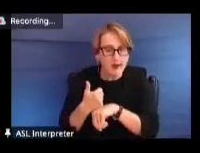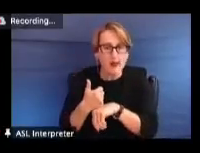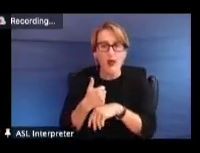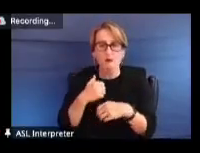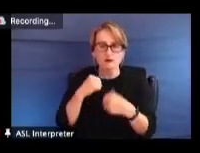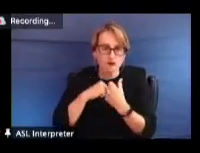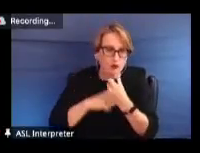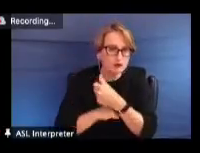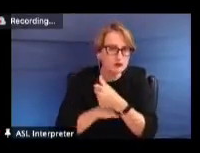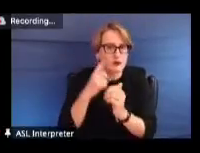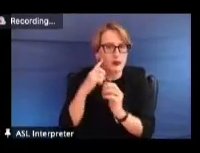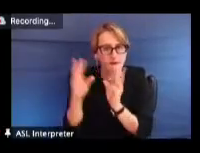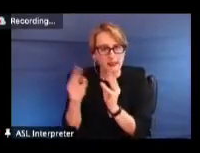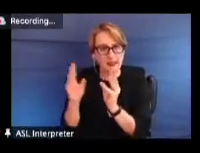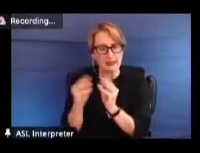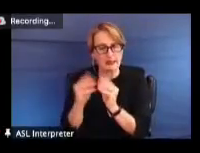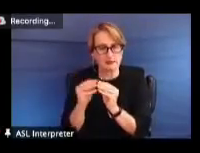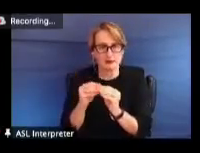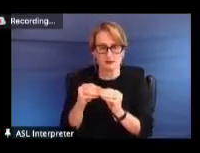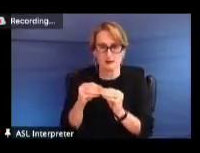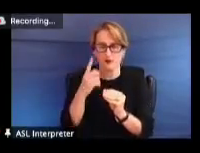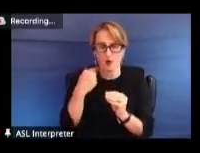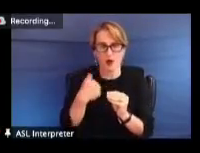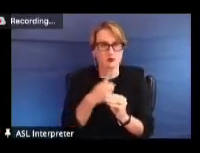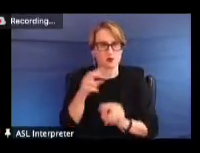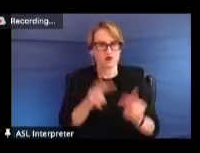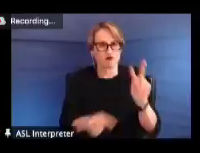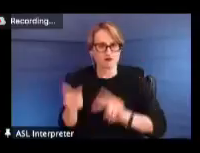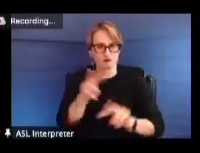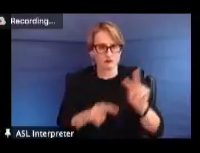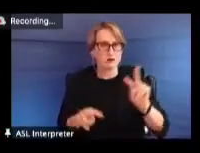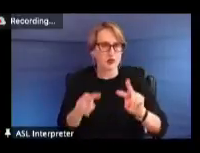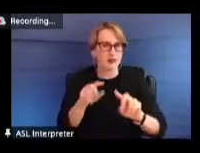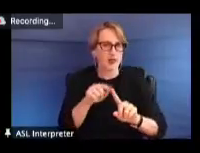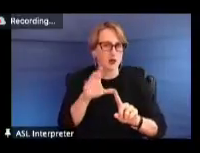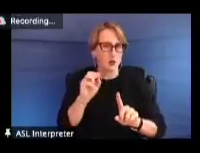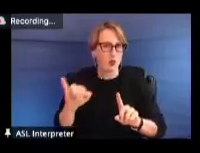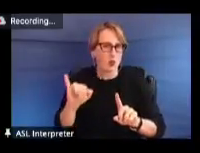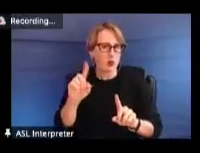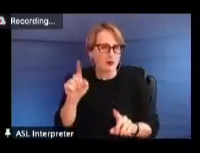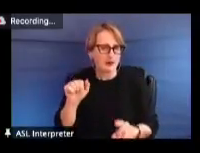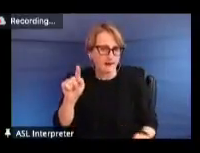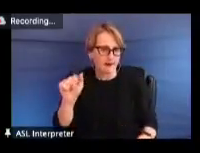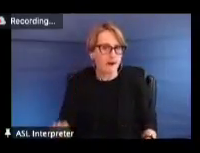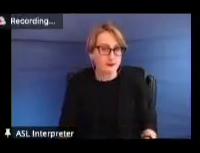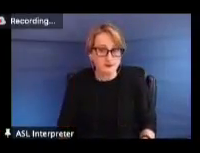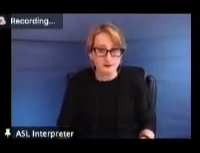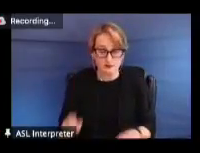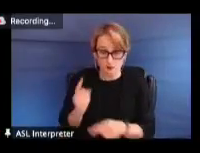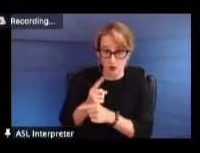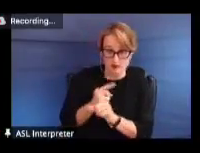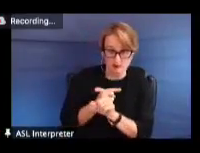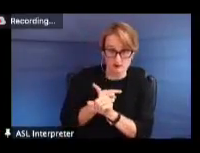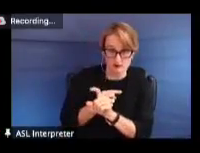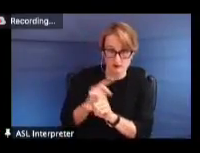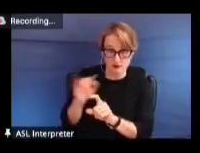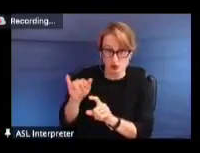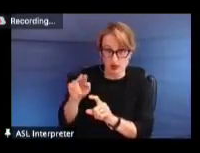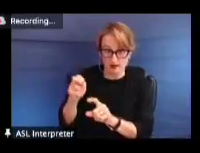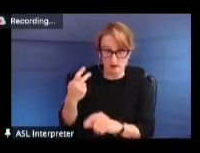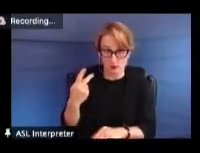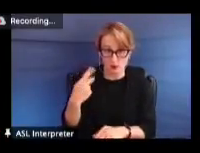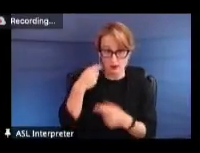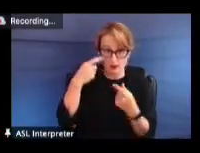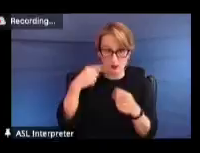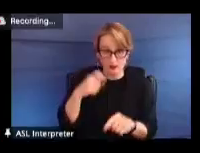COI data when we review the COI data. Is that what we said, Jane? I thought that's what we just